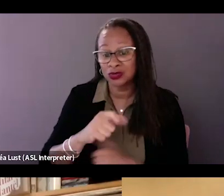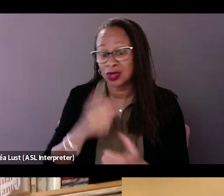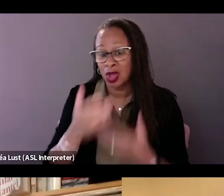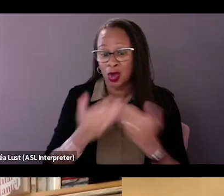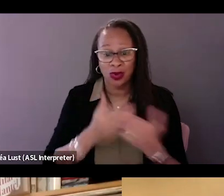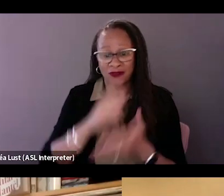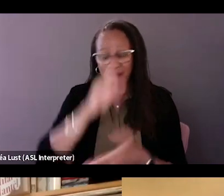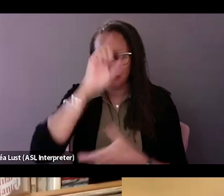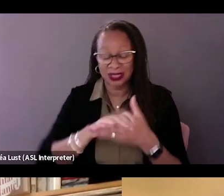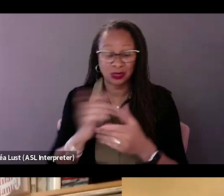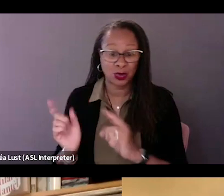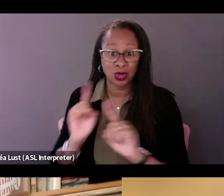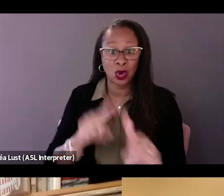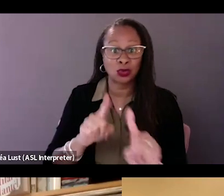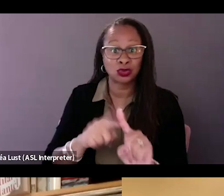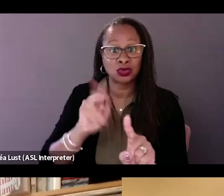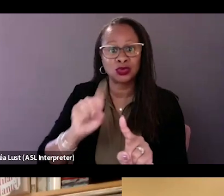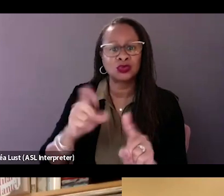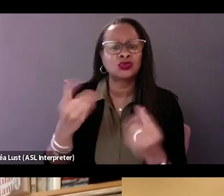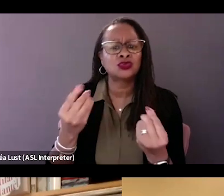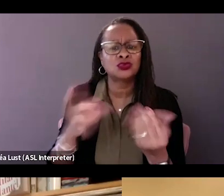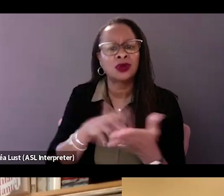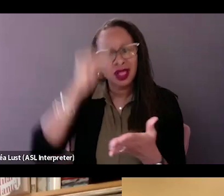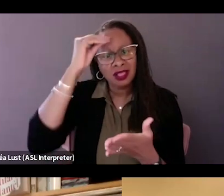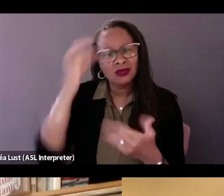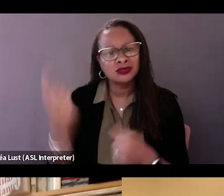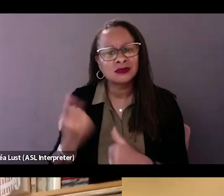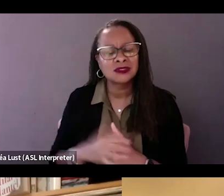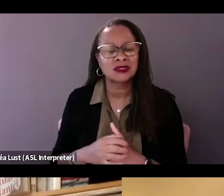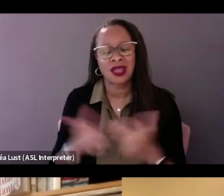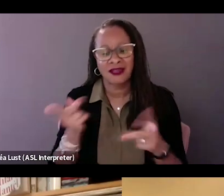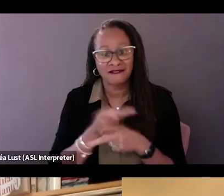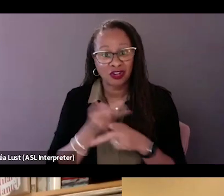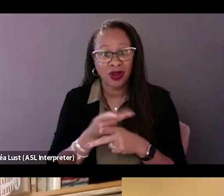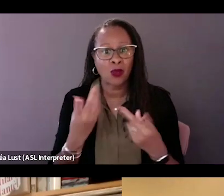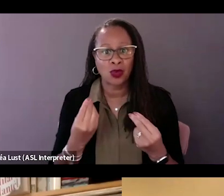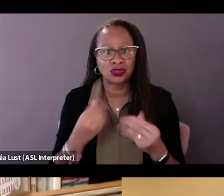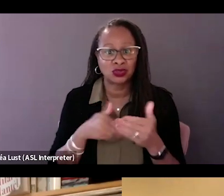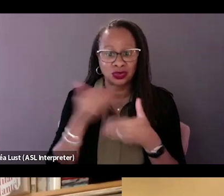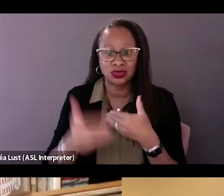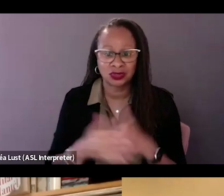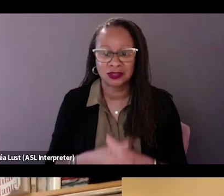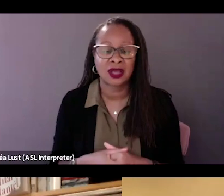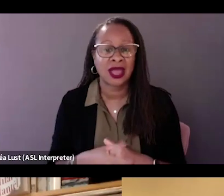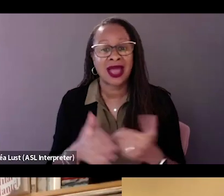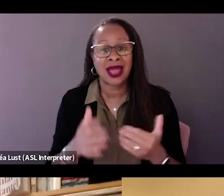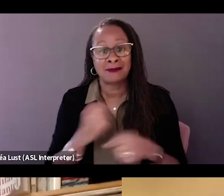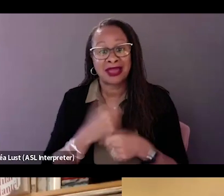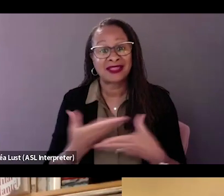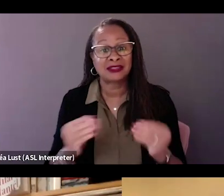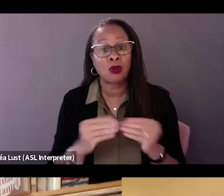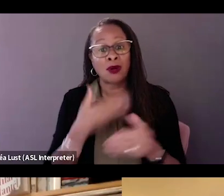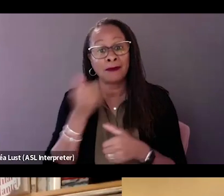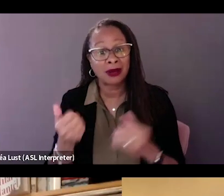of us come to the news to learn something and, to figure out how to make better, more informed